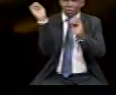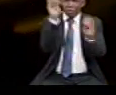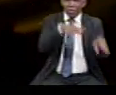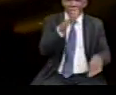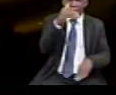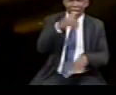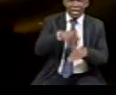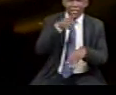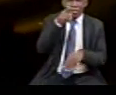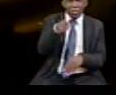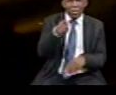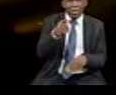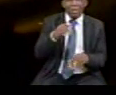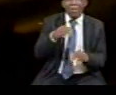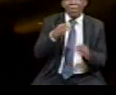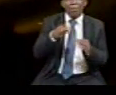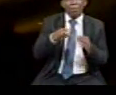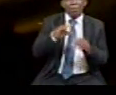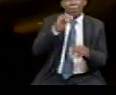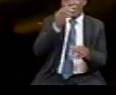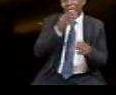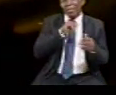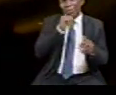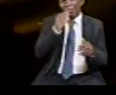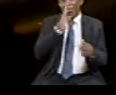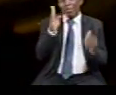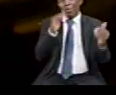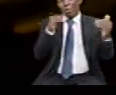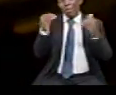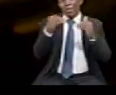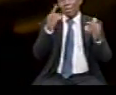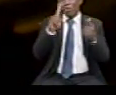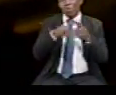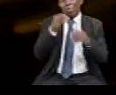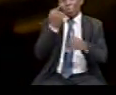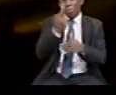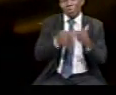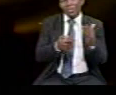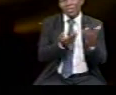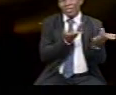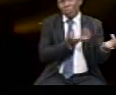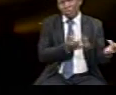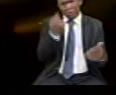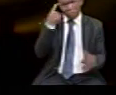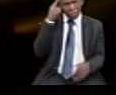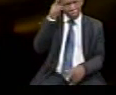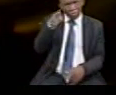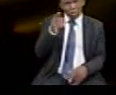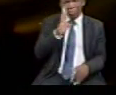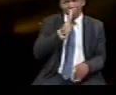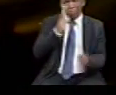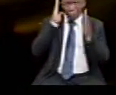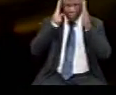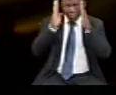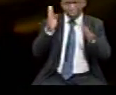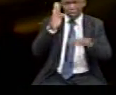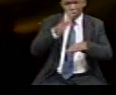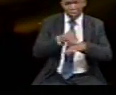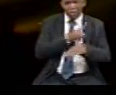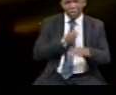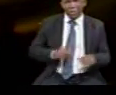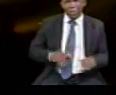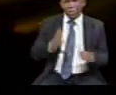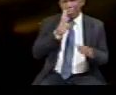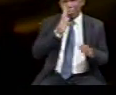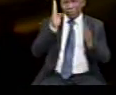be compared to the gain that awaits you. What you must do, therefore, is this. Be focused on the Lord. Be focused on the coming Lord. And